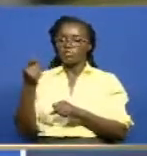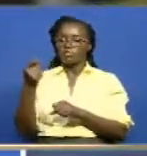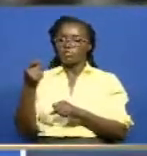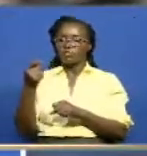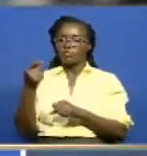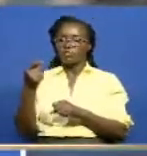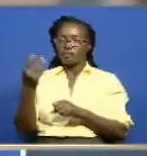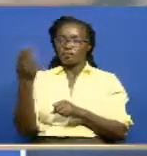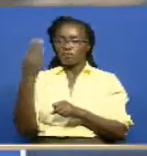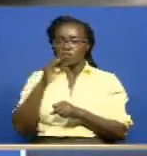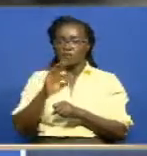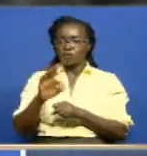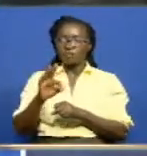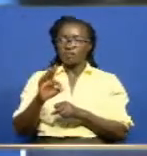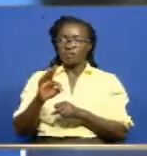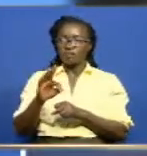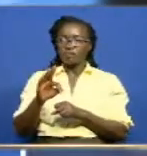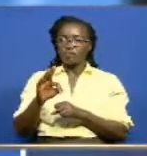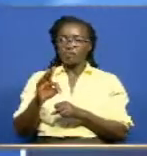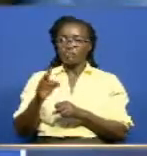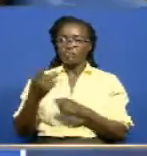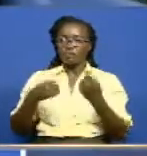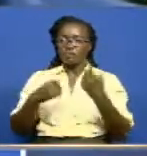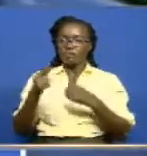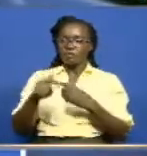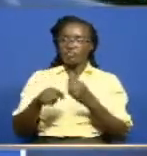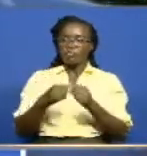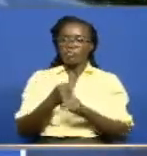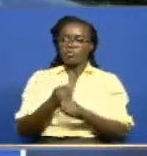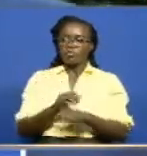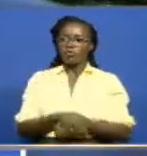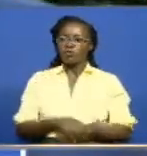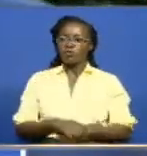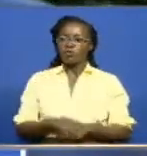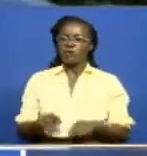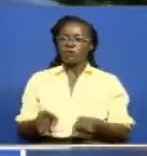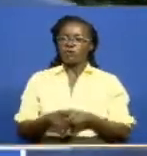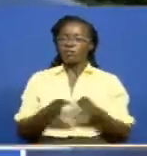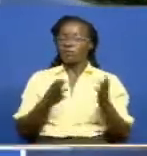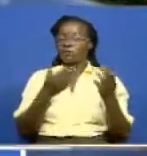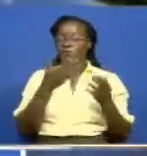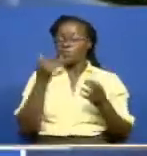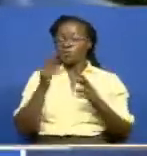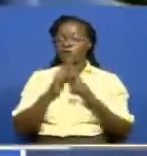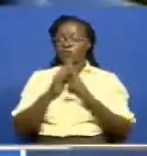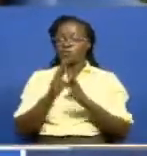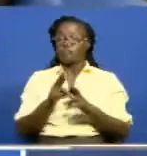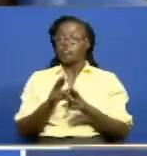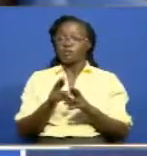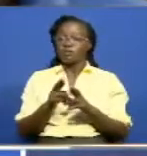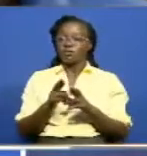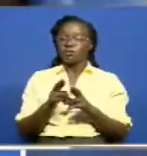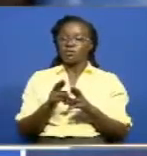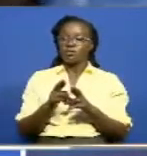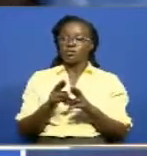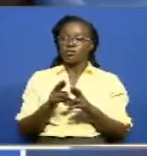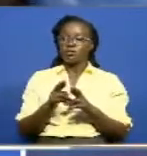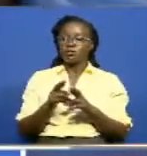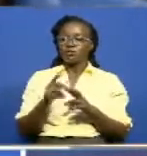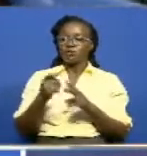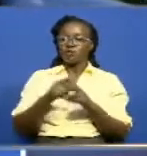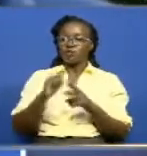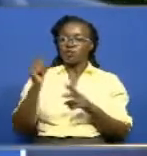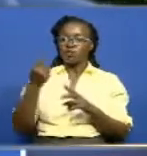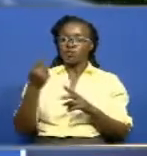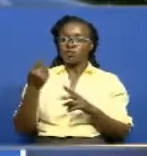3, and is the mark to beat this year. So we are still hoping that we'll get better results. We're going to get better scores from the Kenyans who are